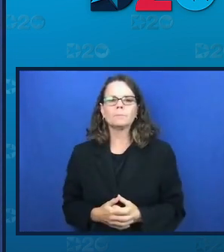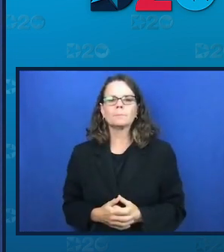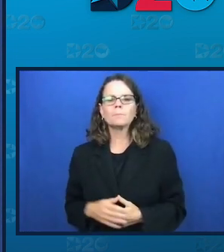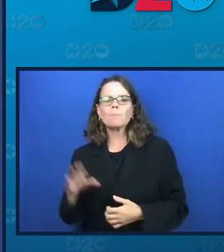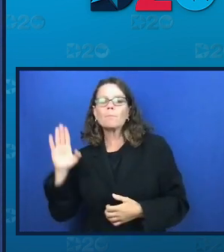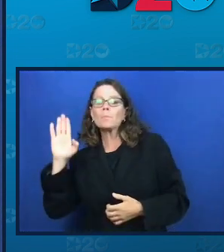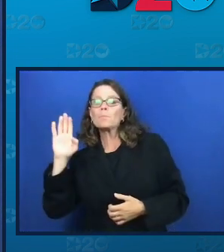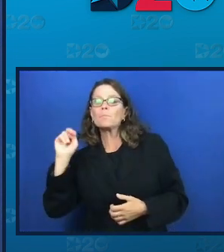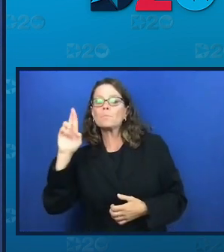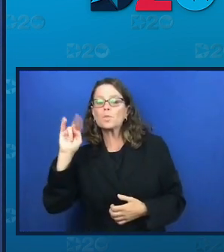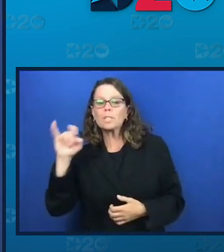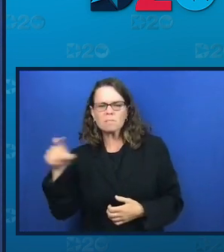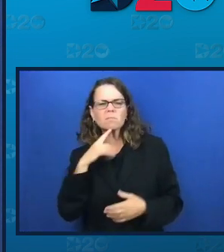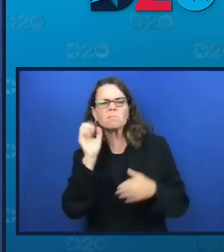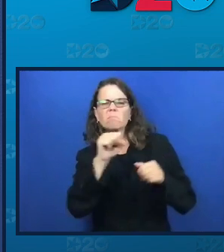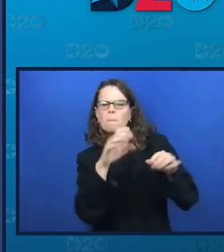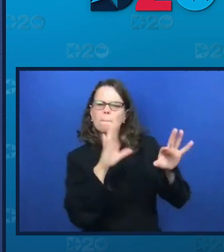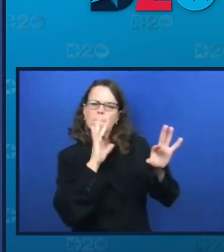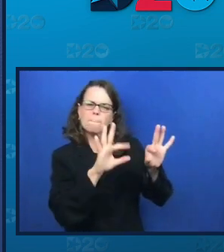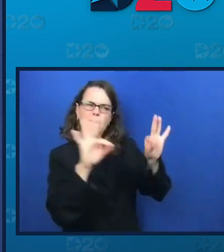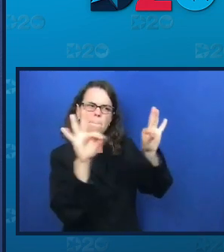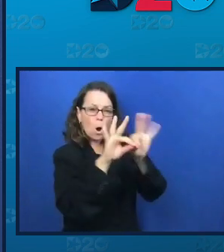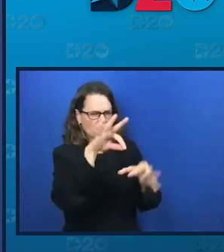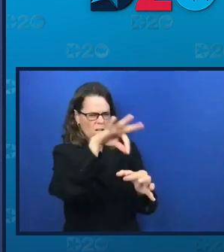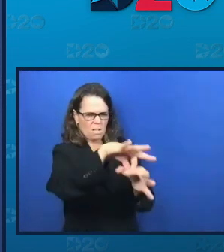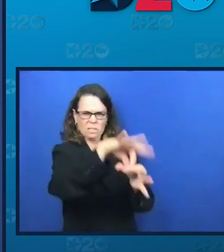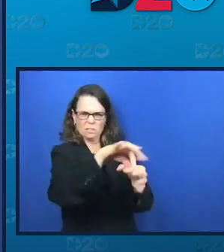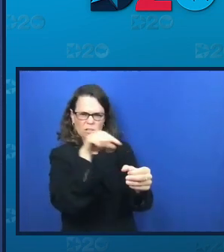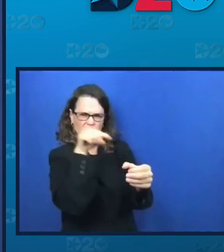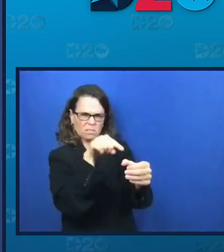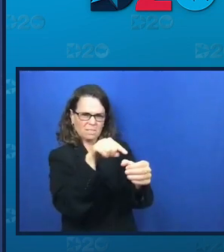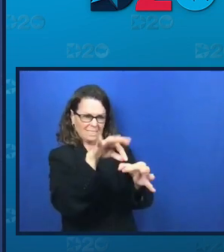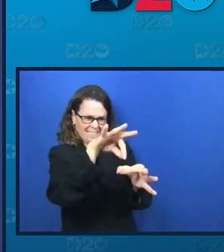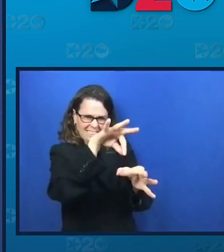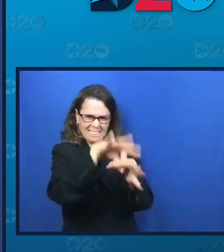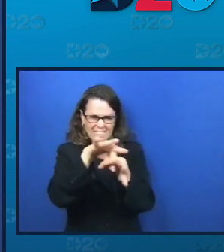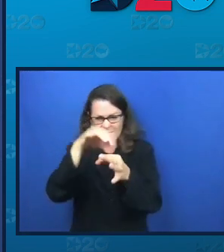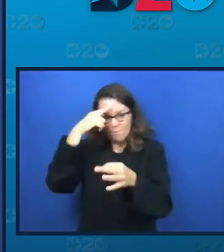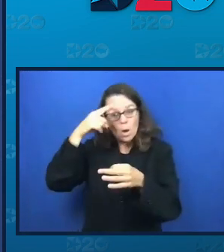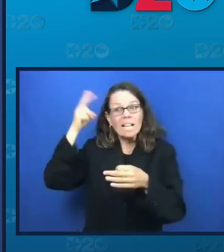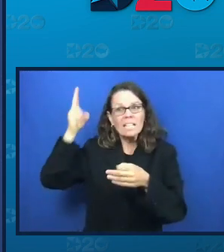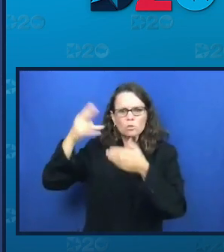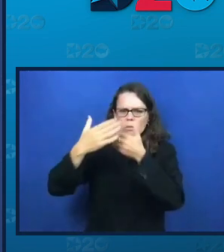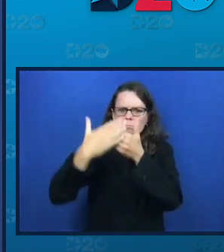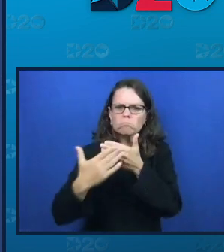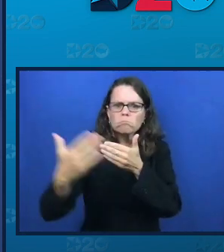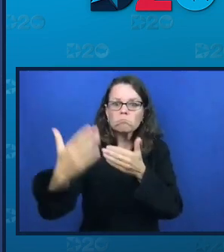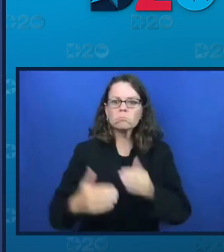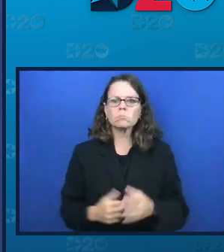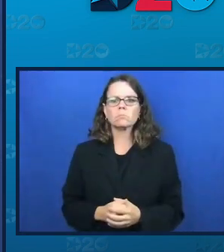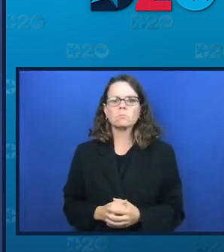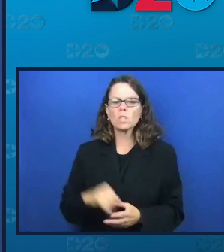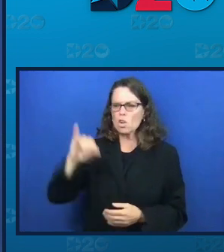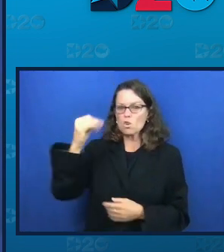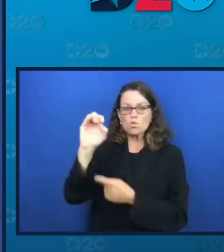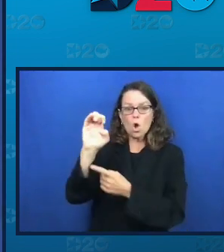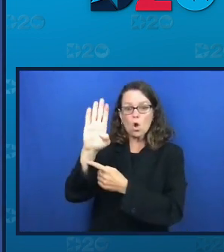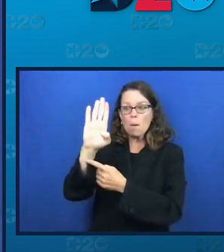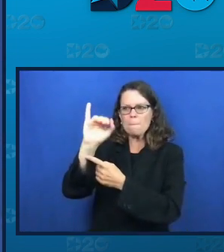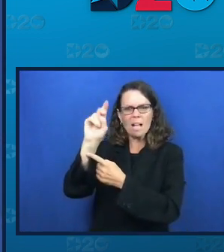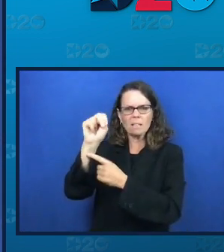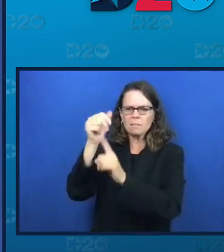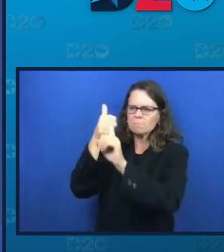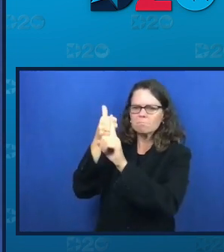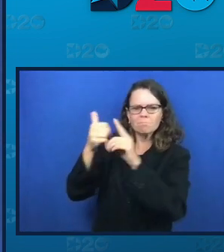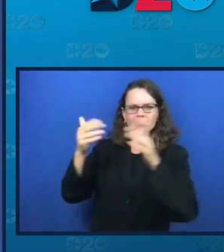modern history of this country. And Joe Biden, you have a human being who is empathetic, who is honest,